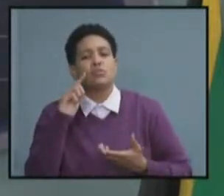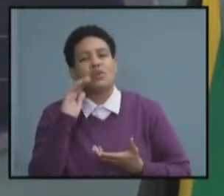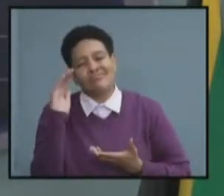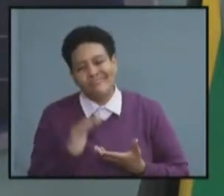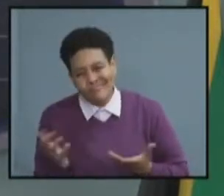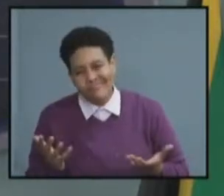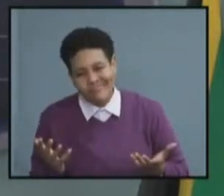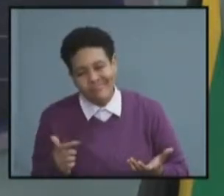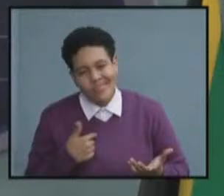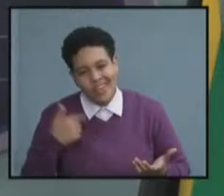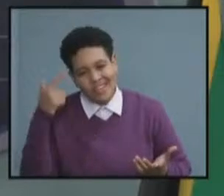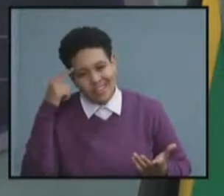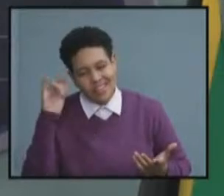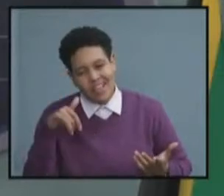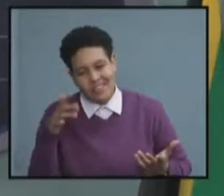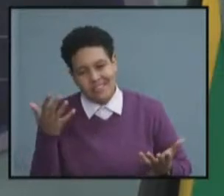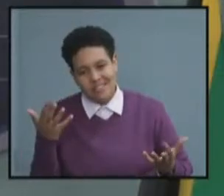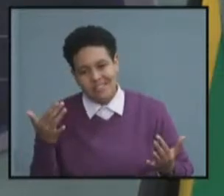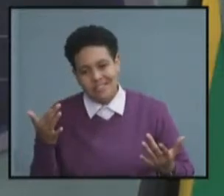and I think that is the